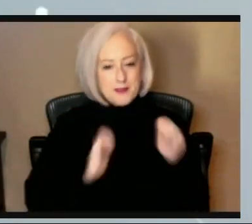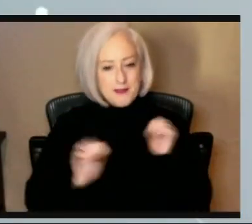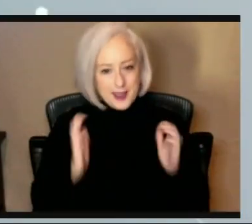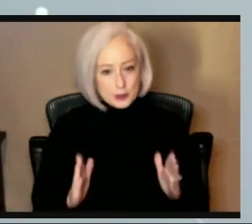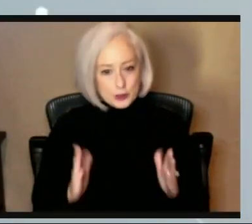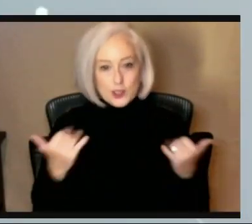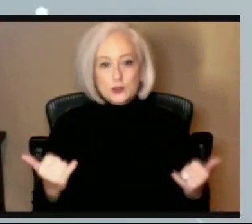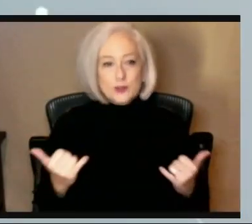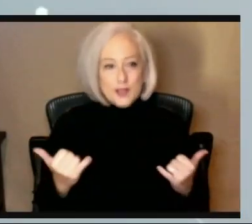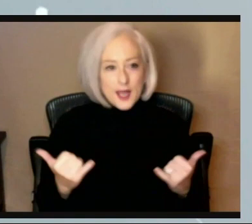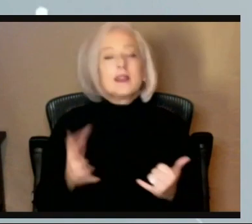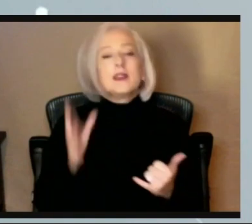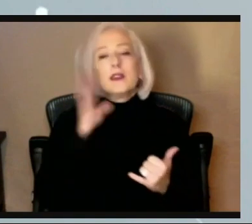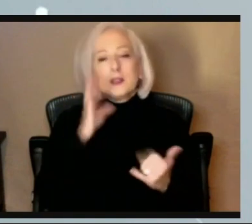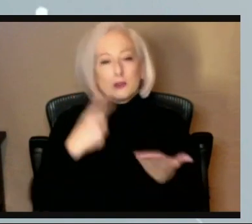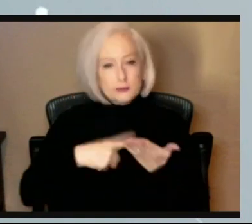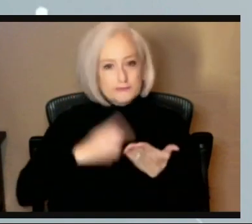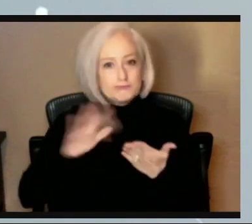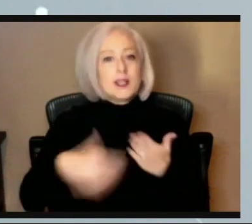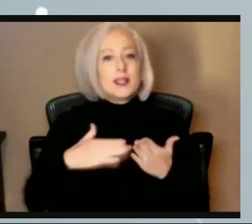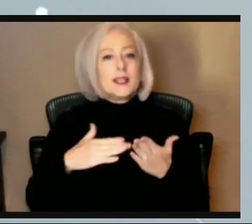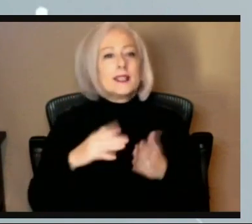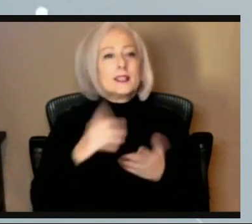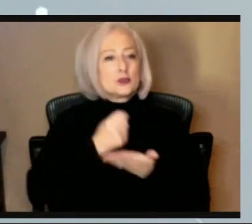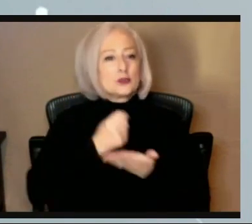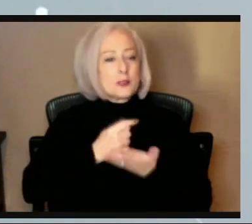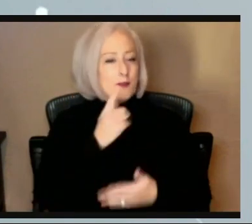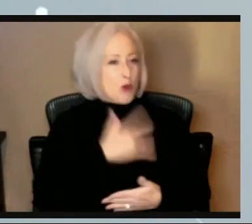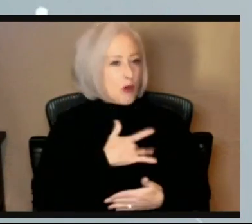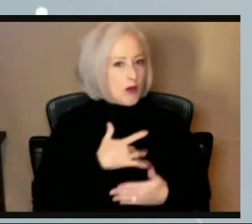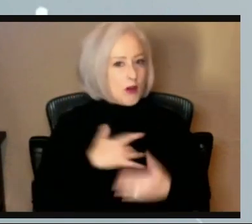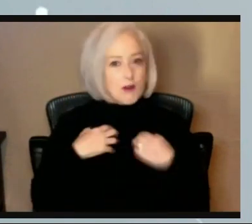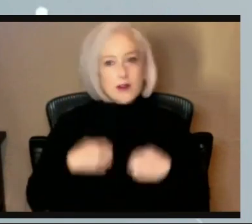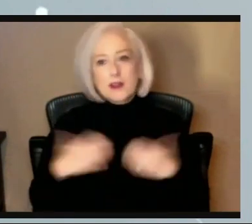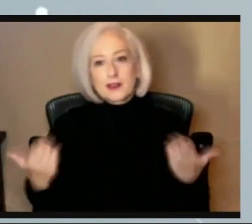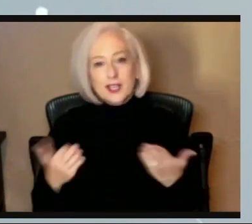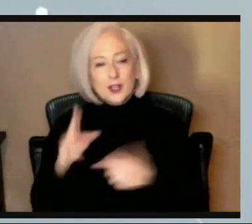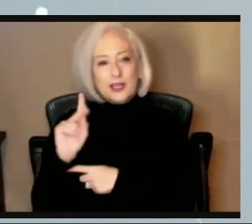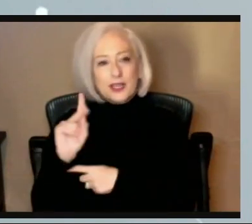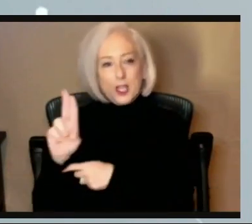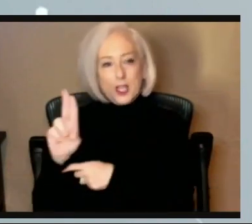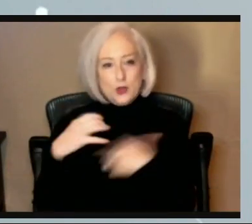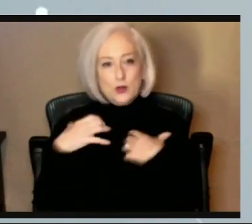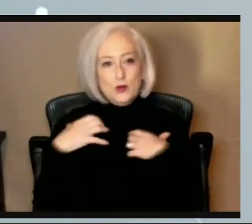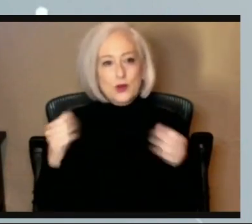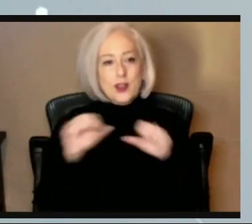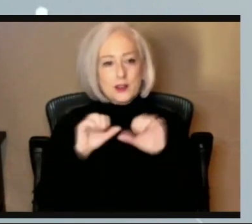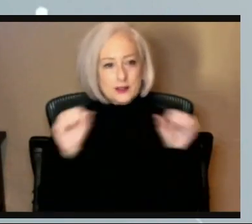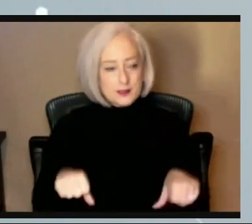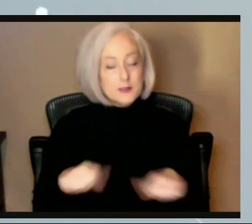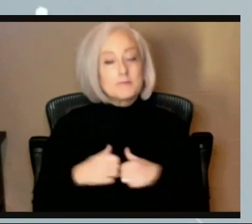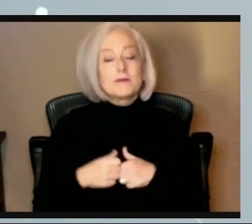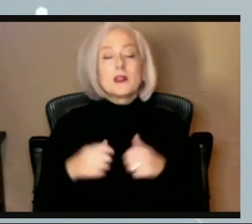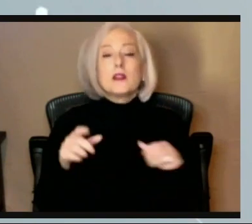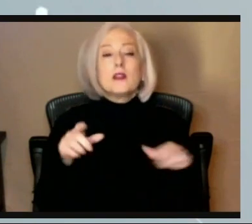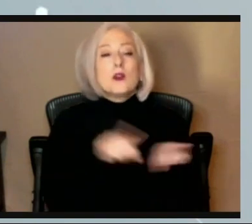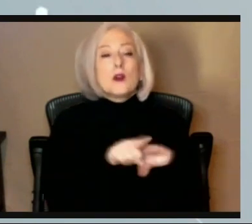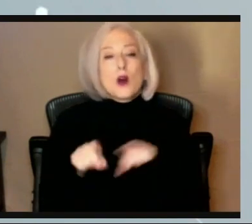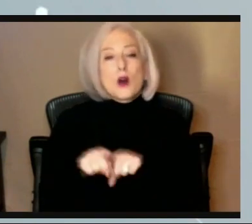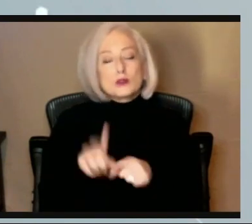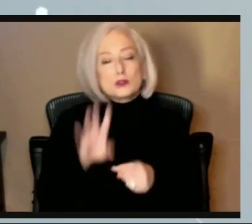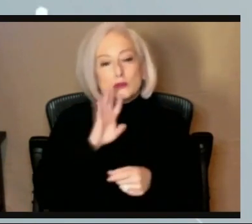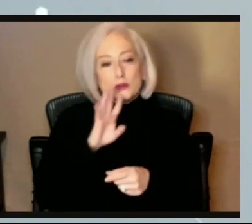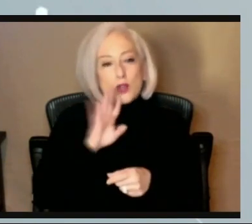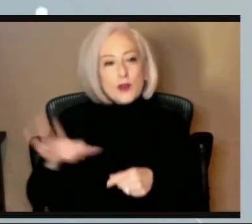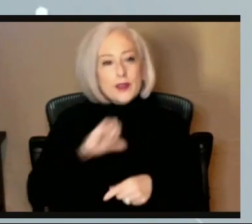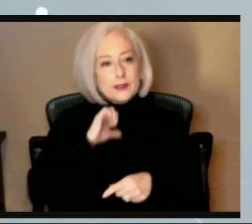he underwent for his heart and lung right here at the University of Kansas Health System. Plus, we'll talk with his thoracic surgeon about the